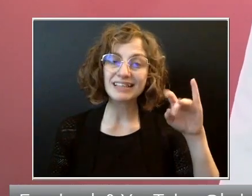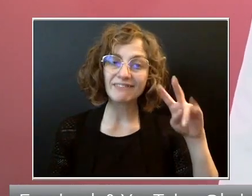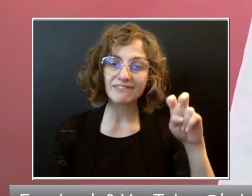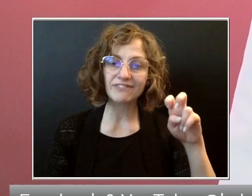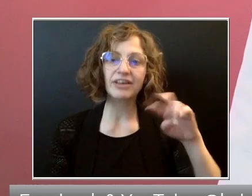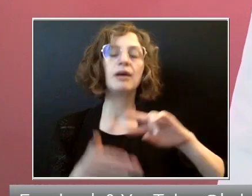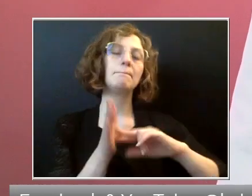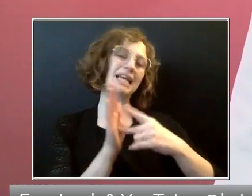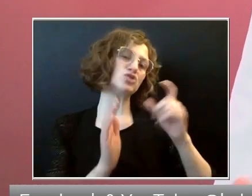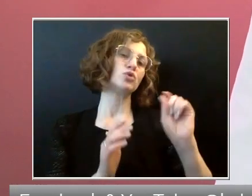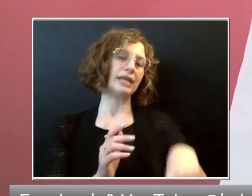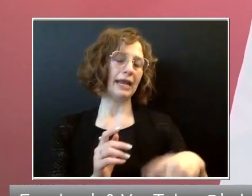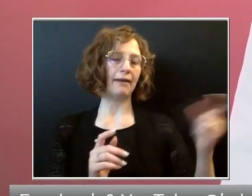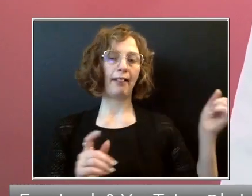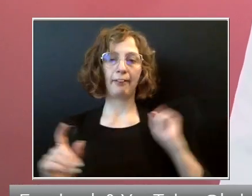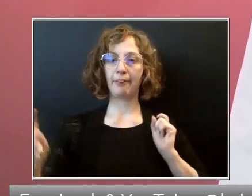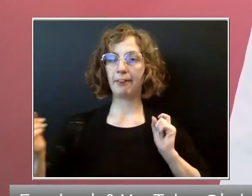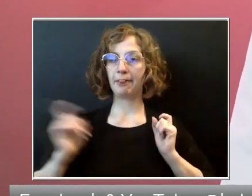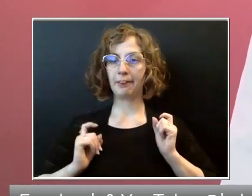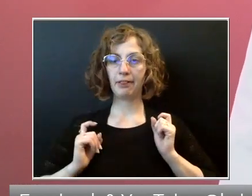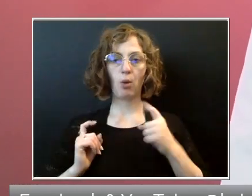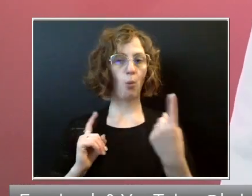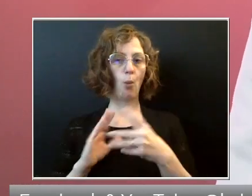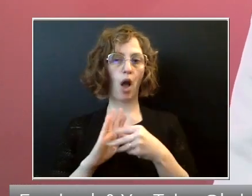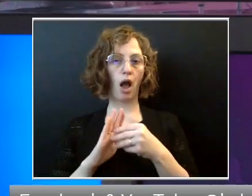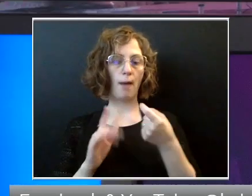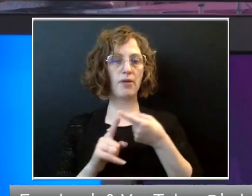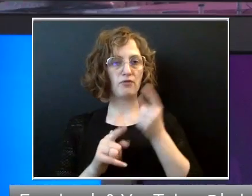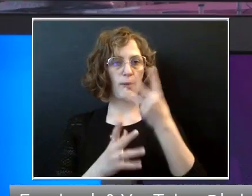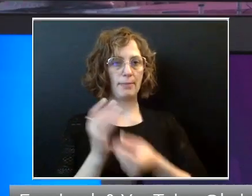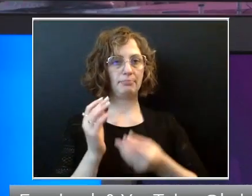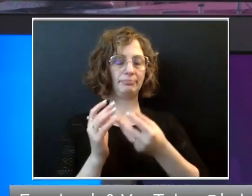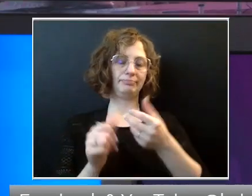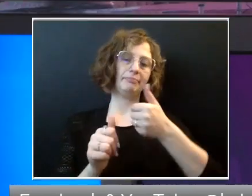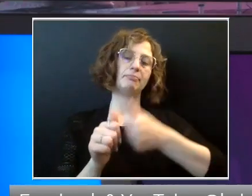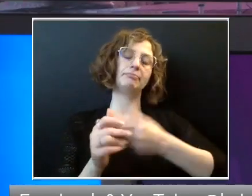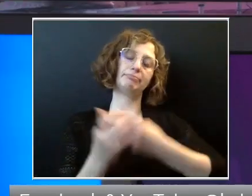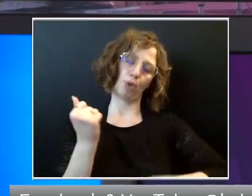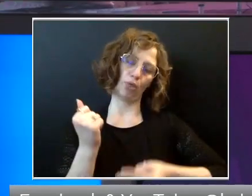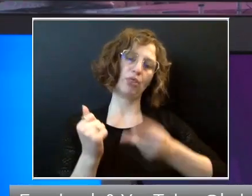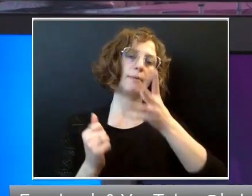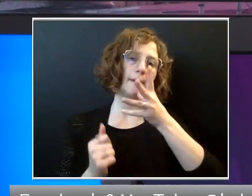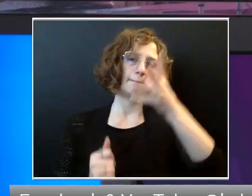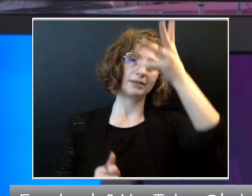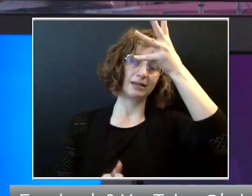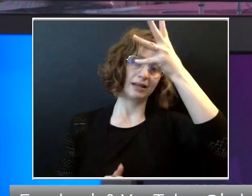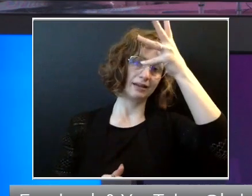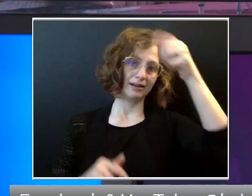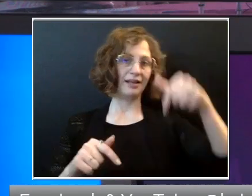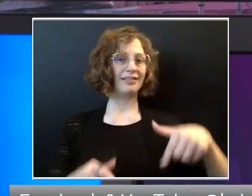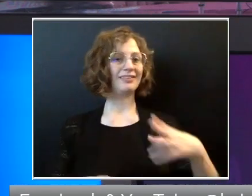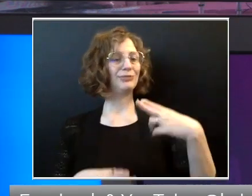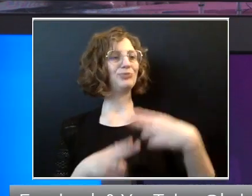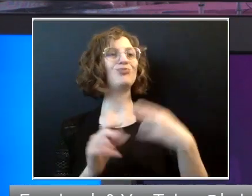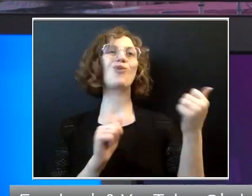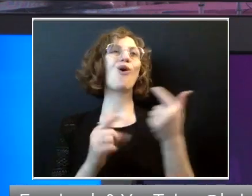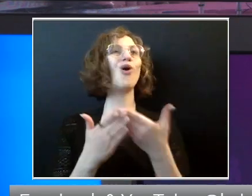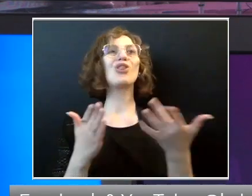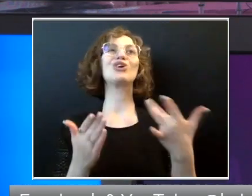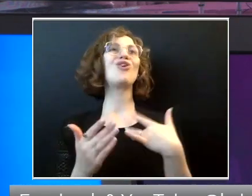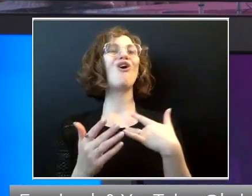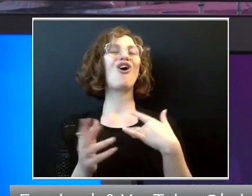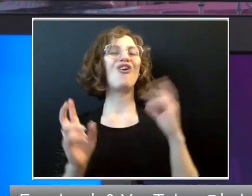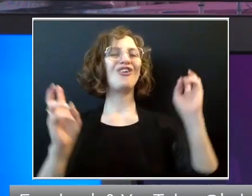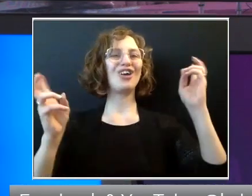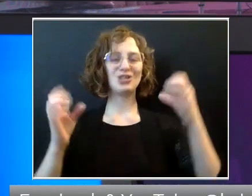dad in order to have the disease. This is called All Things Heart, so we hear about all types of heart issues.